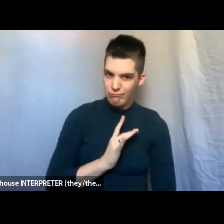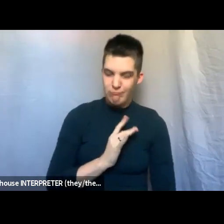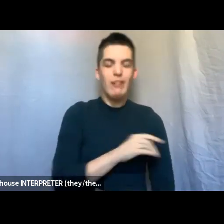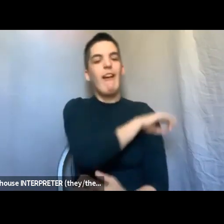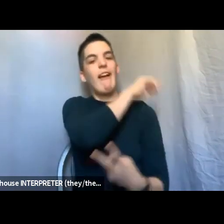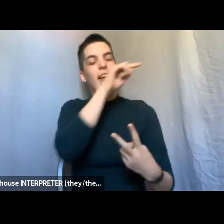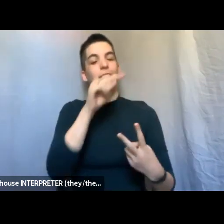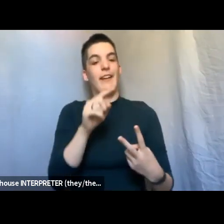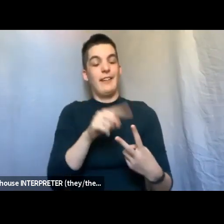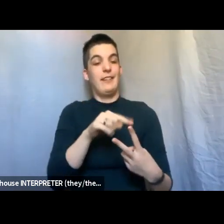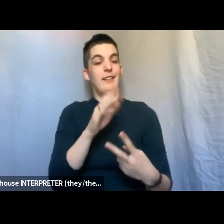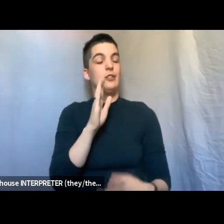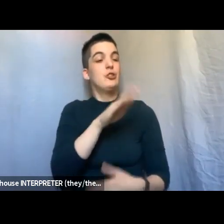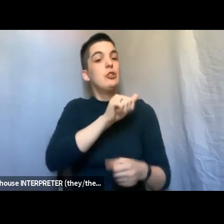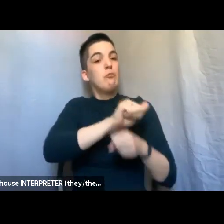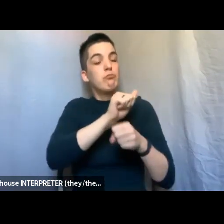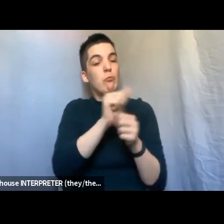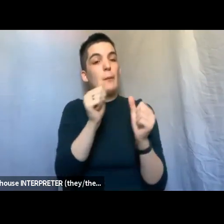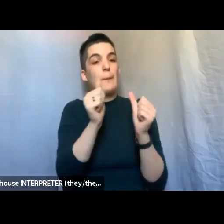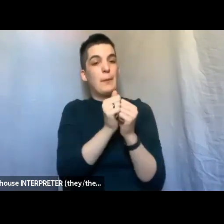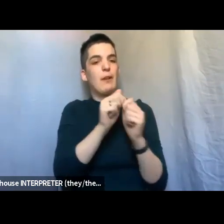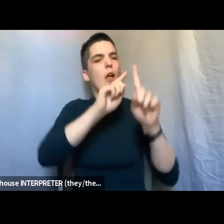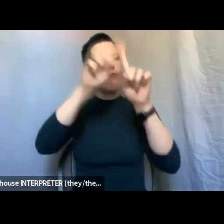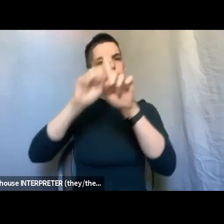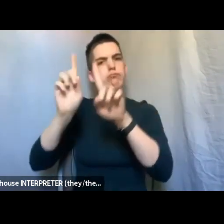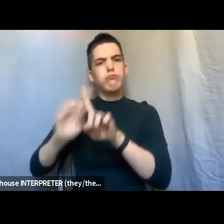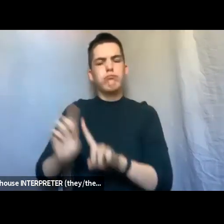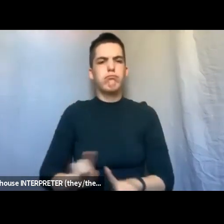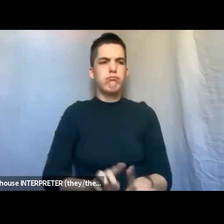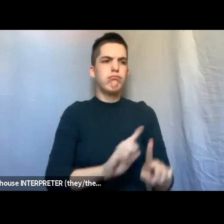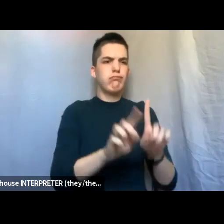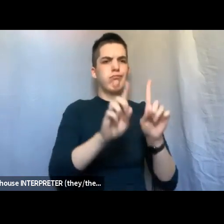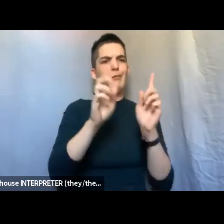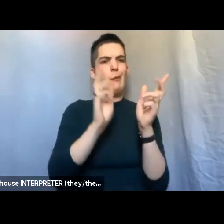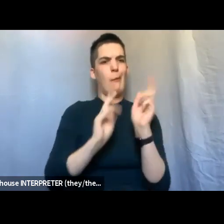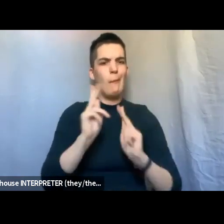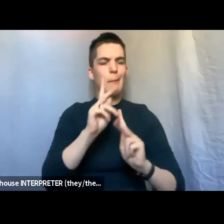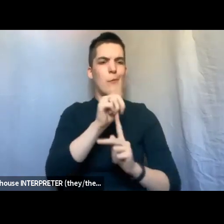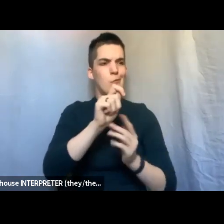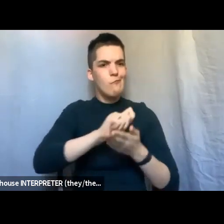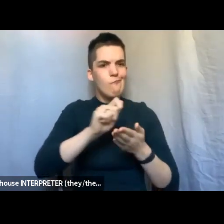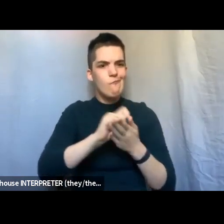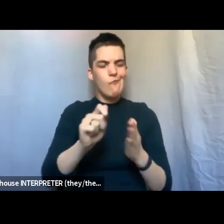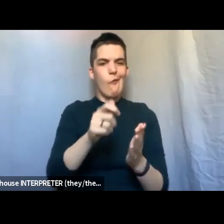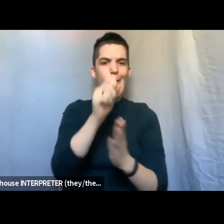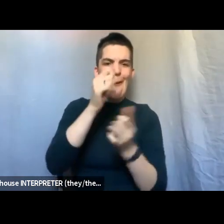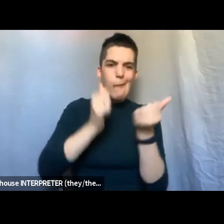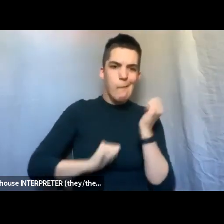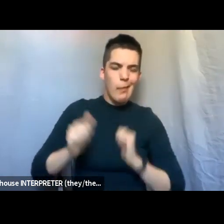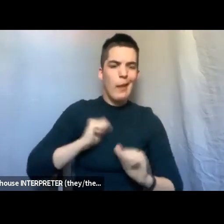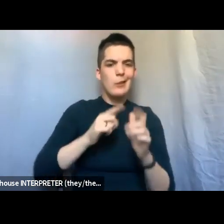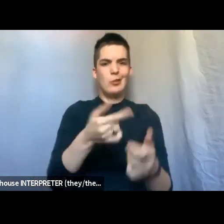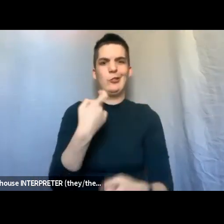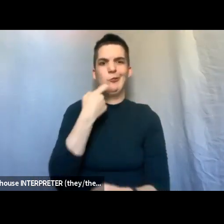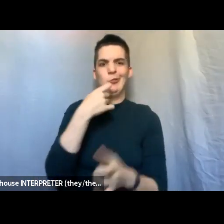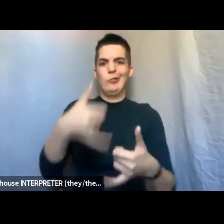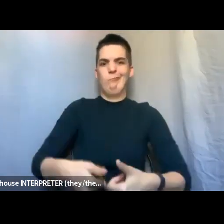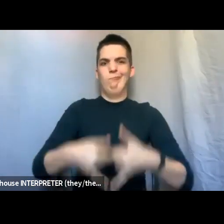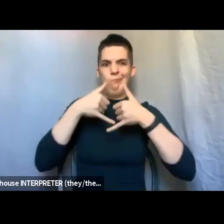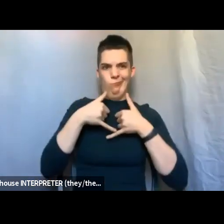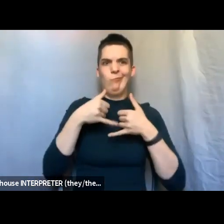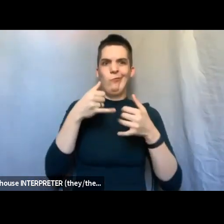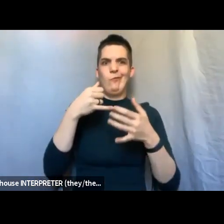in addition to working with all of the different playwrights she's worked over the years and many awards, she just won a